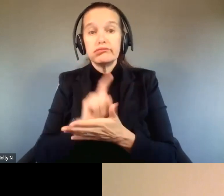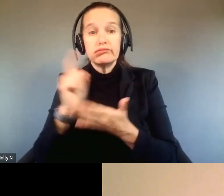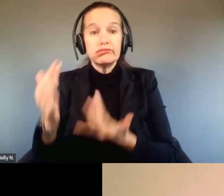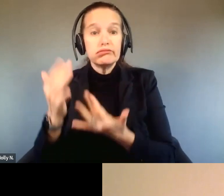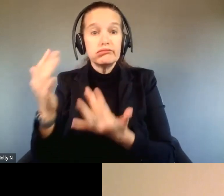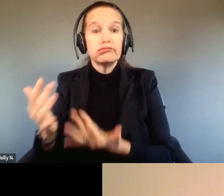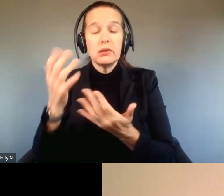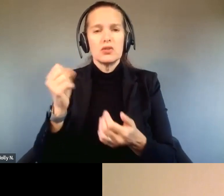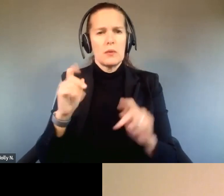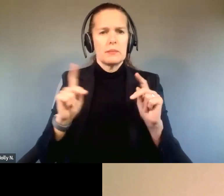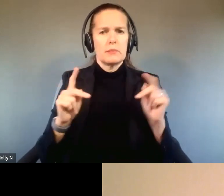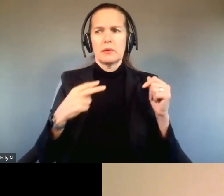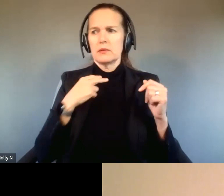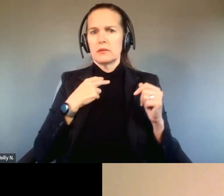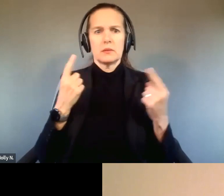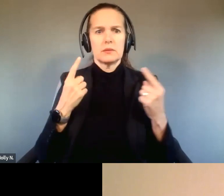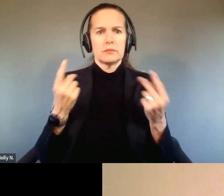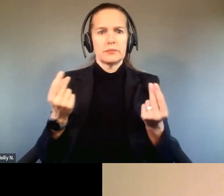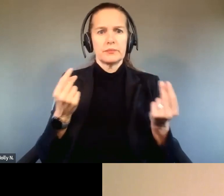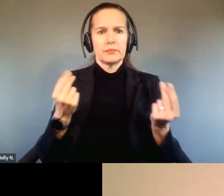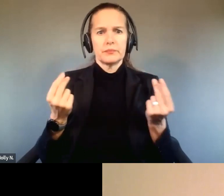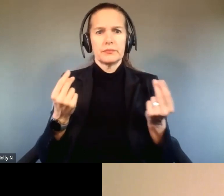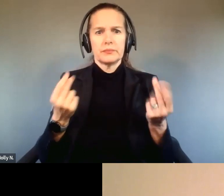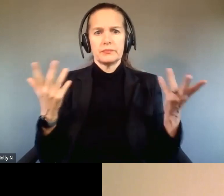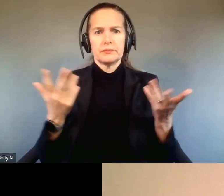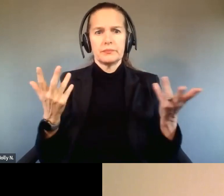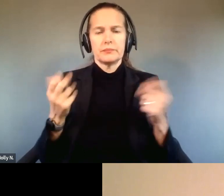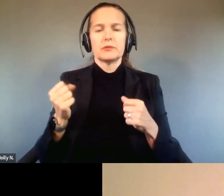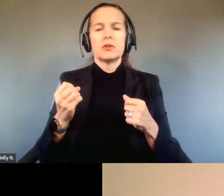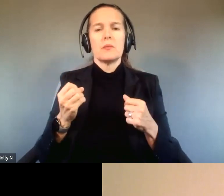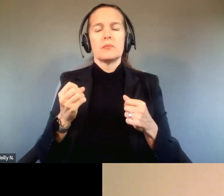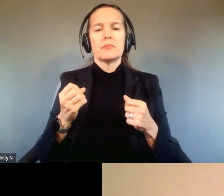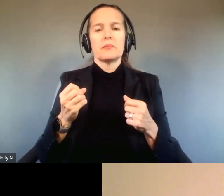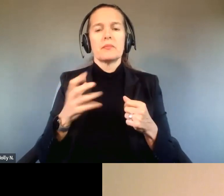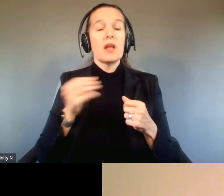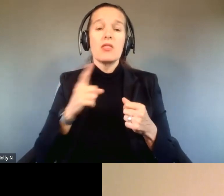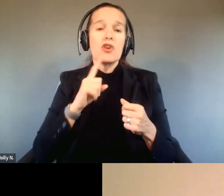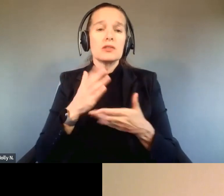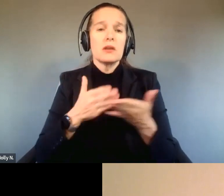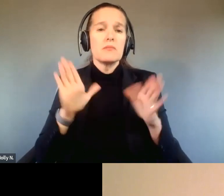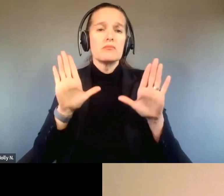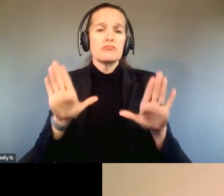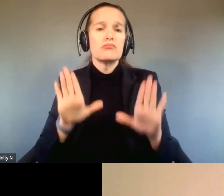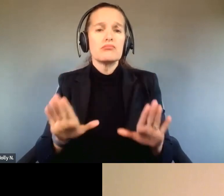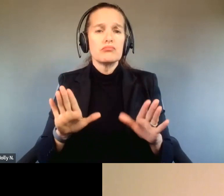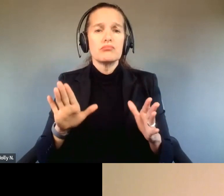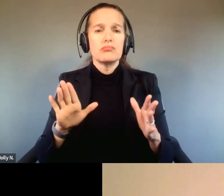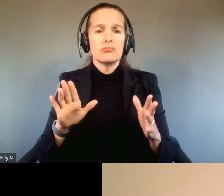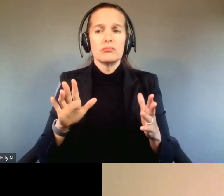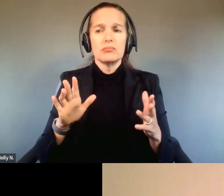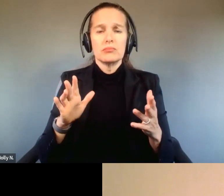are really stuck wondering what to do. And there are some great resources